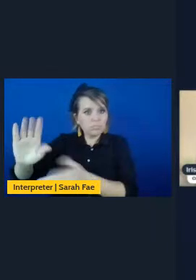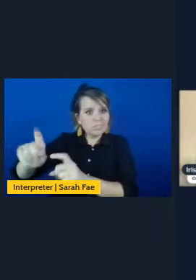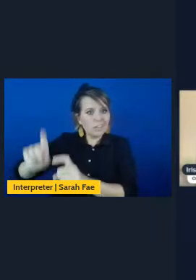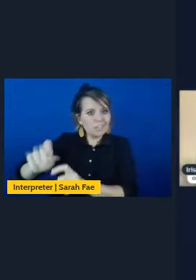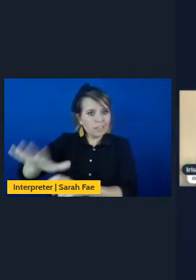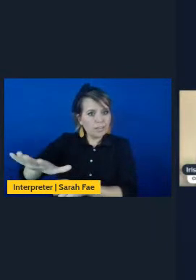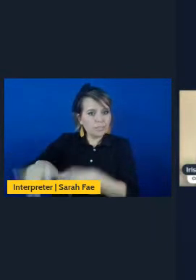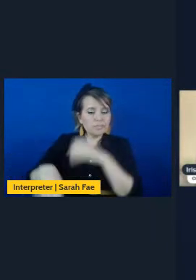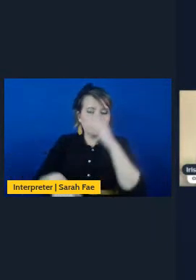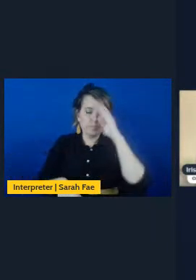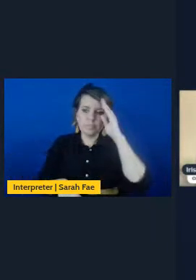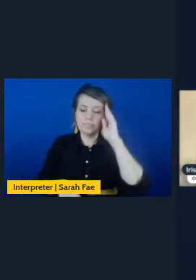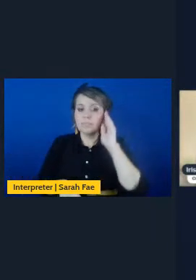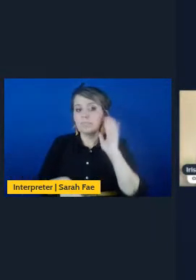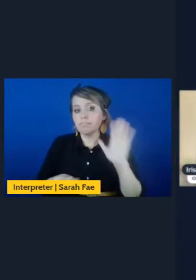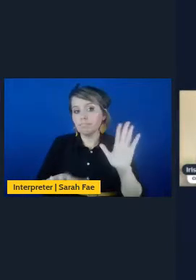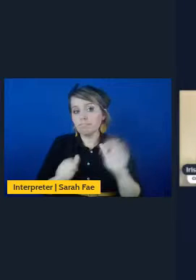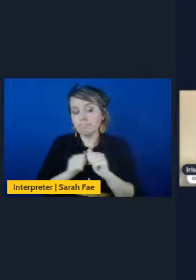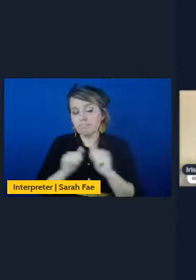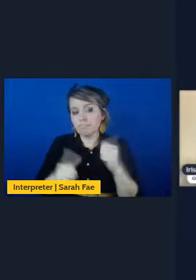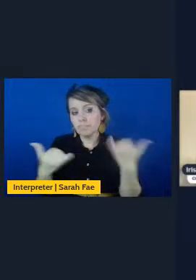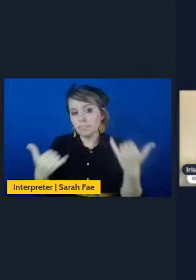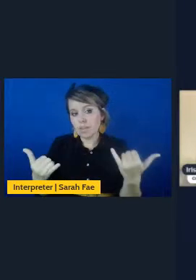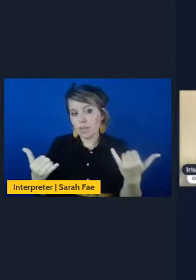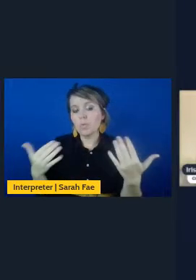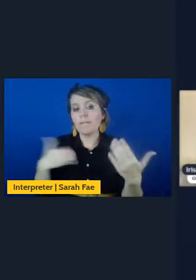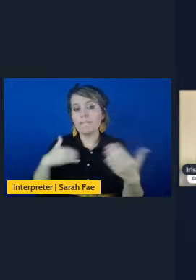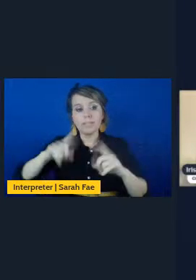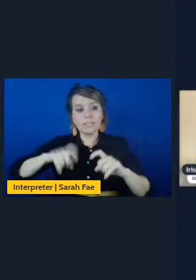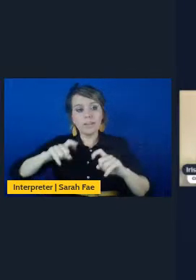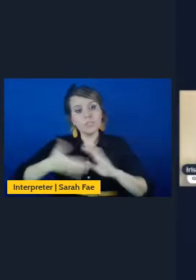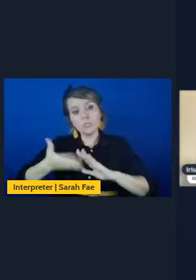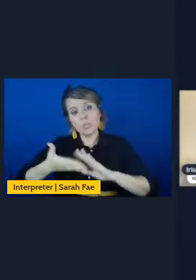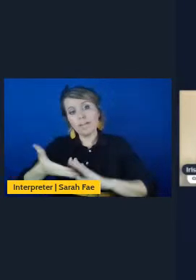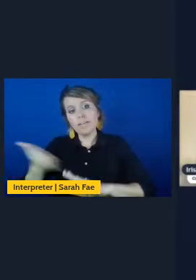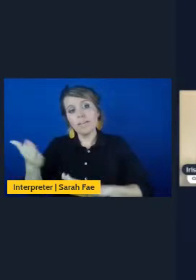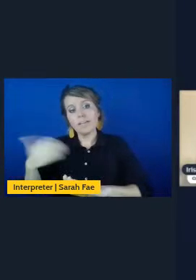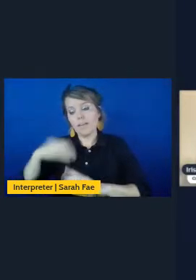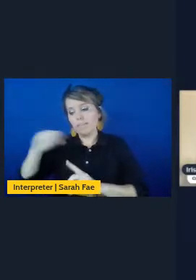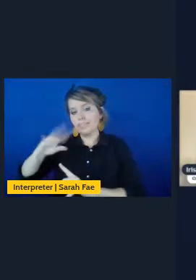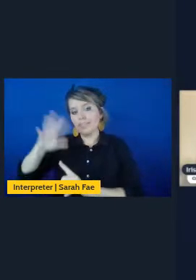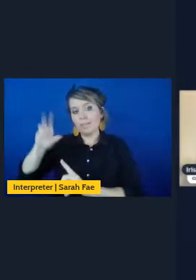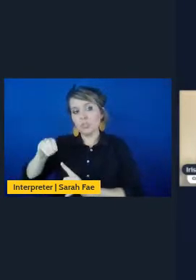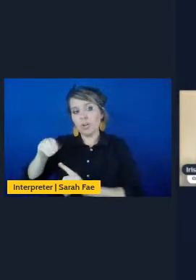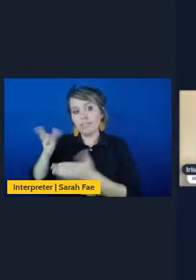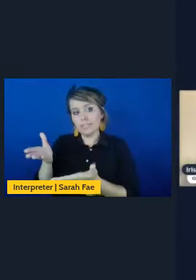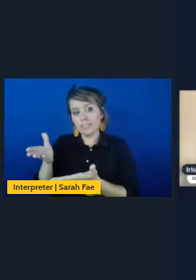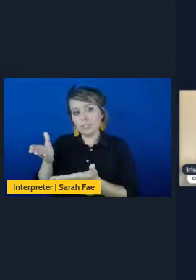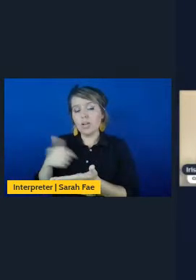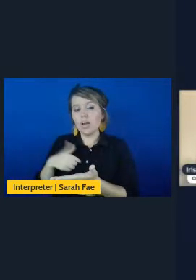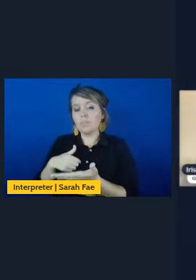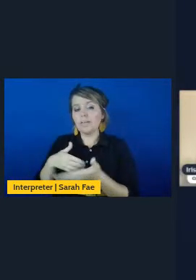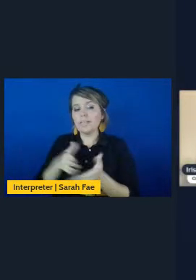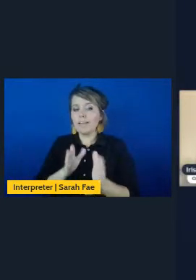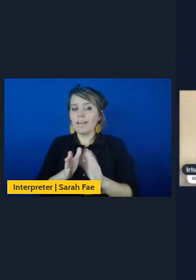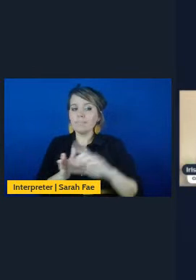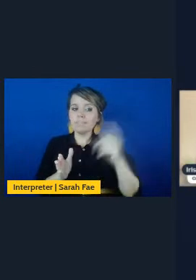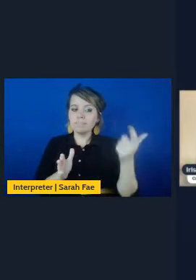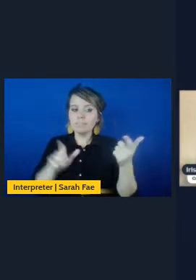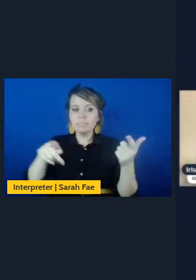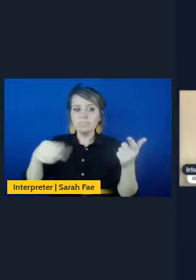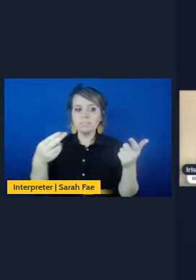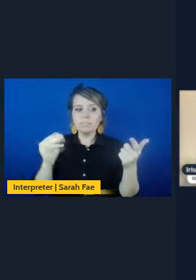Great, and with that, now we have the test running, we have the snapshots here, and I'm going to let Philip talk more